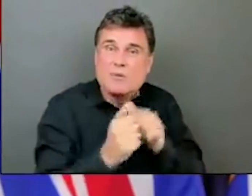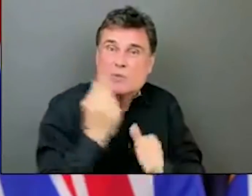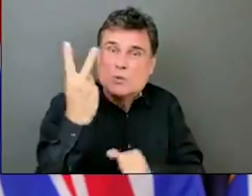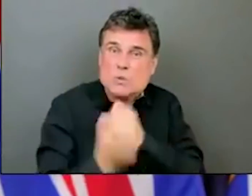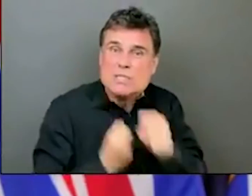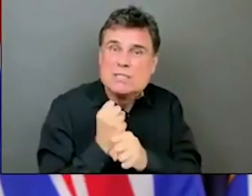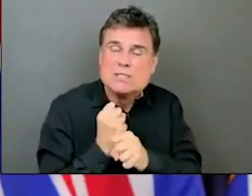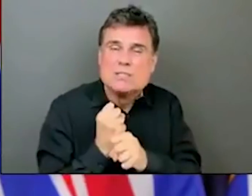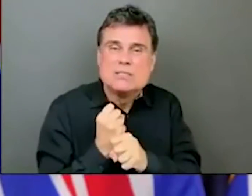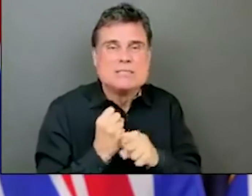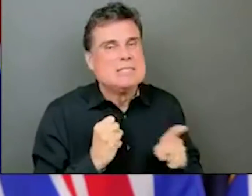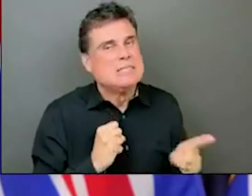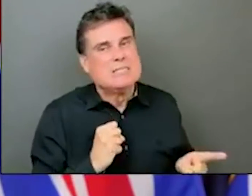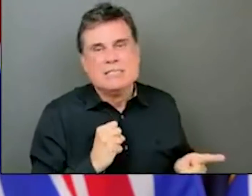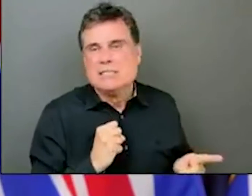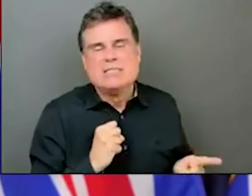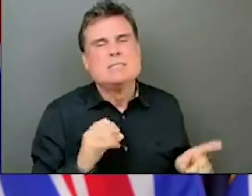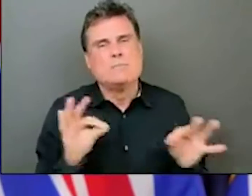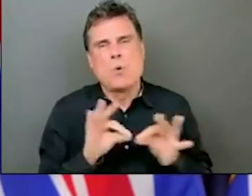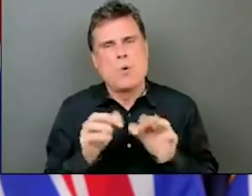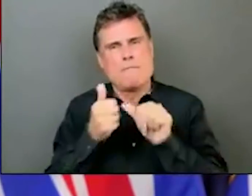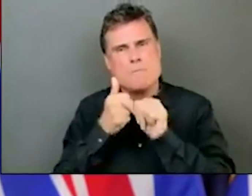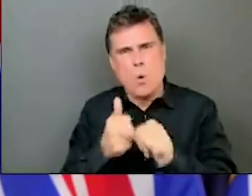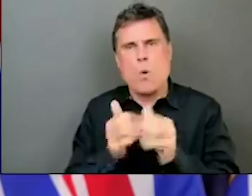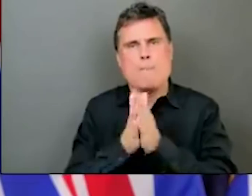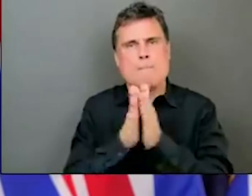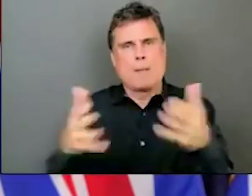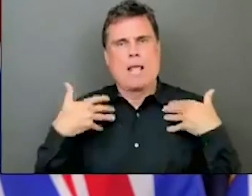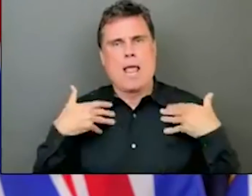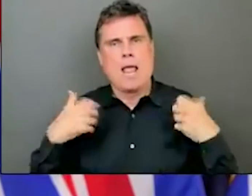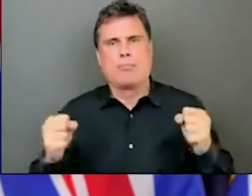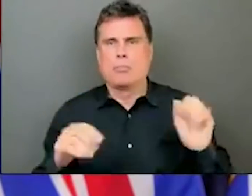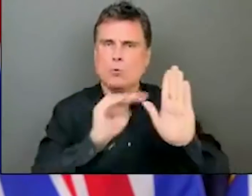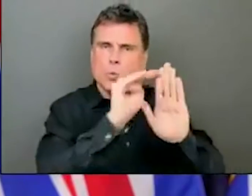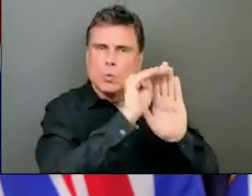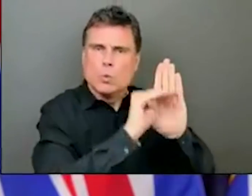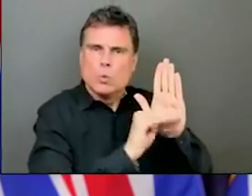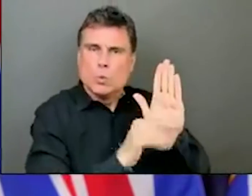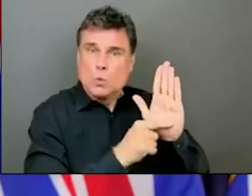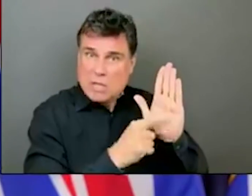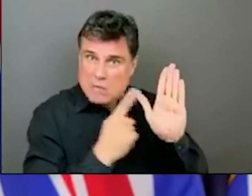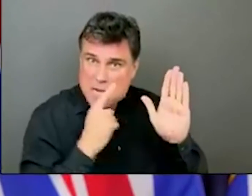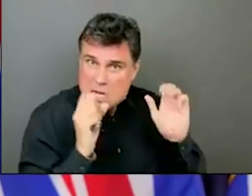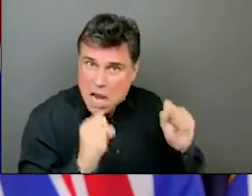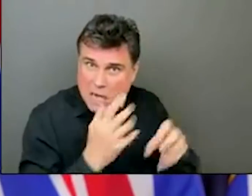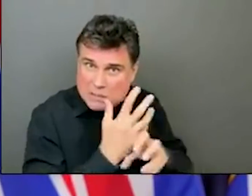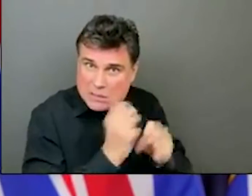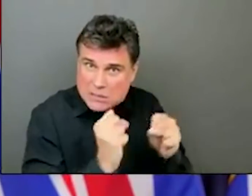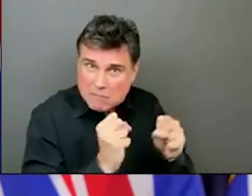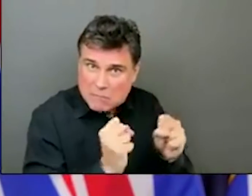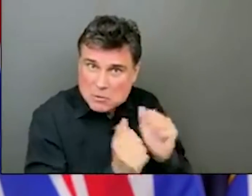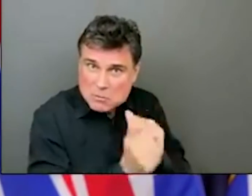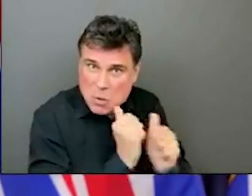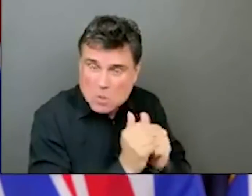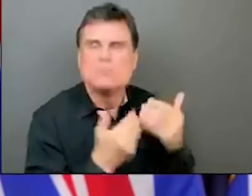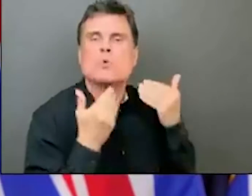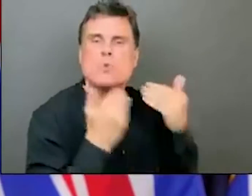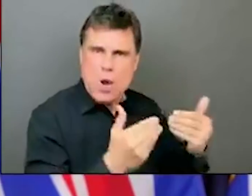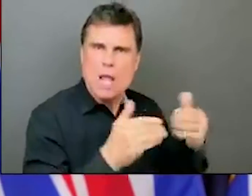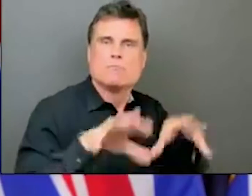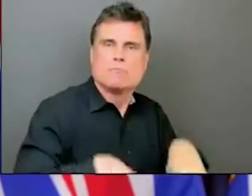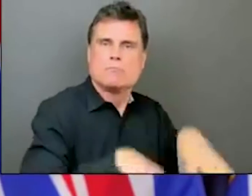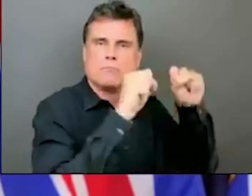we act safely and follow public health guidance, but it's also important that these events take place if they can be done safely, and so